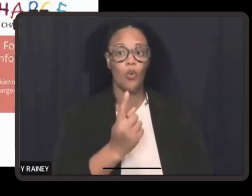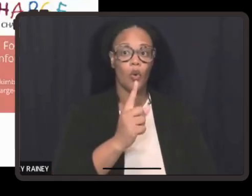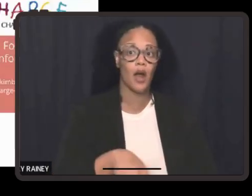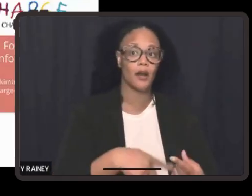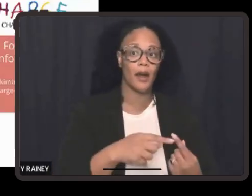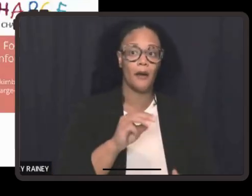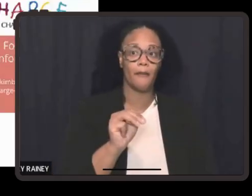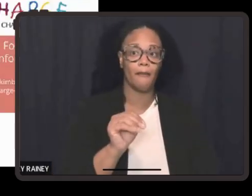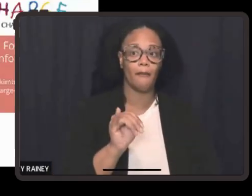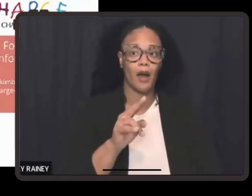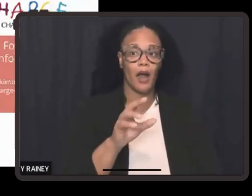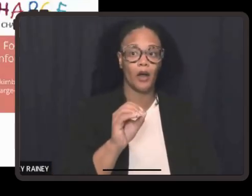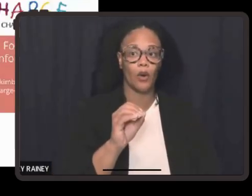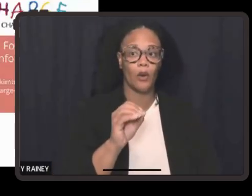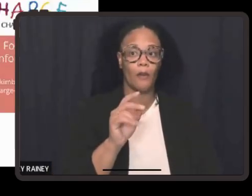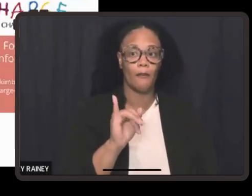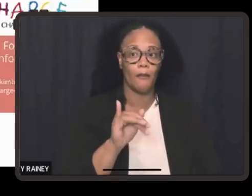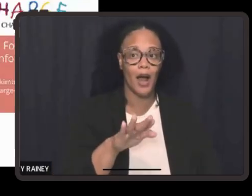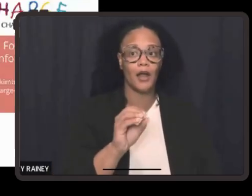good